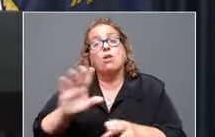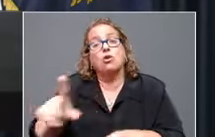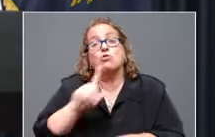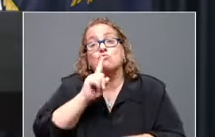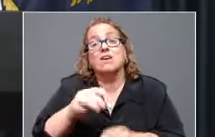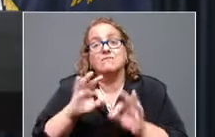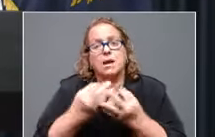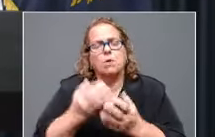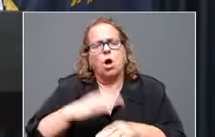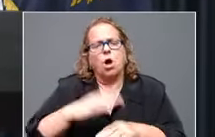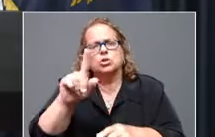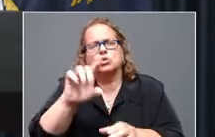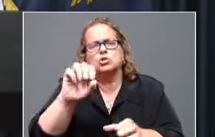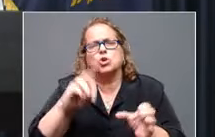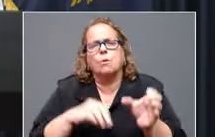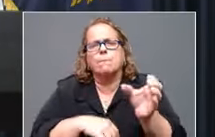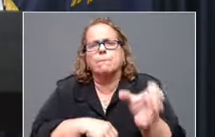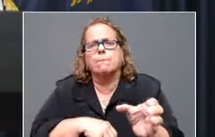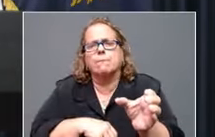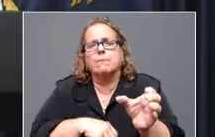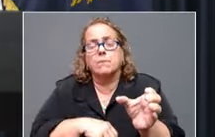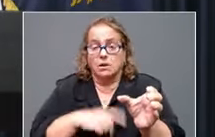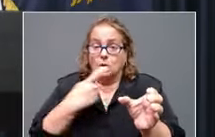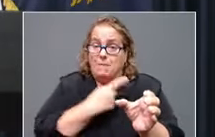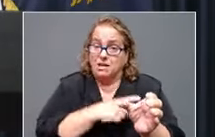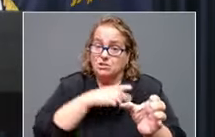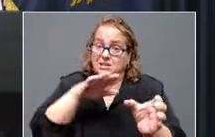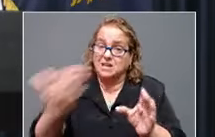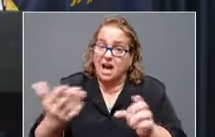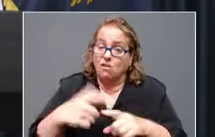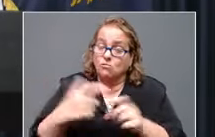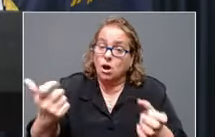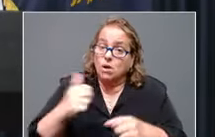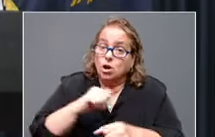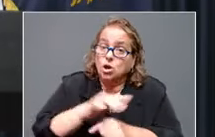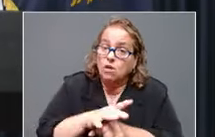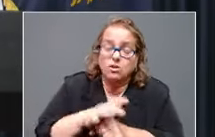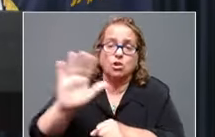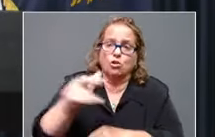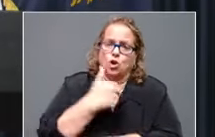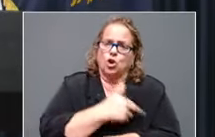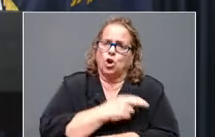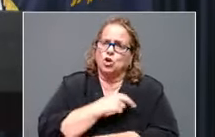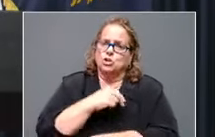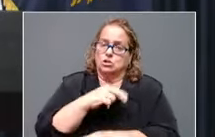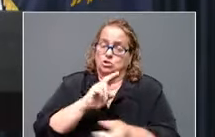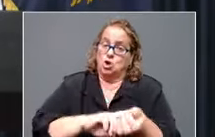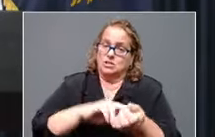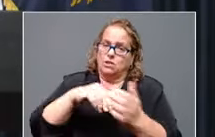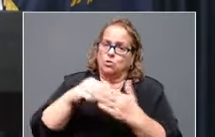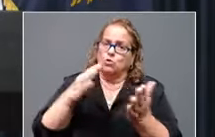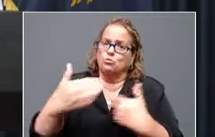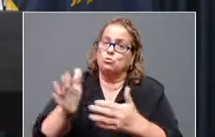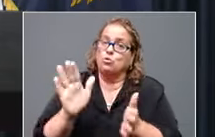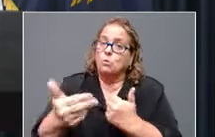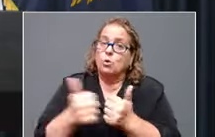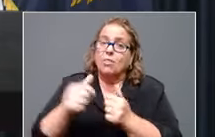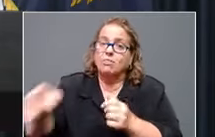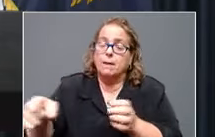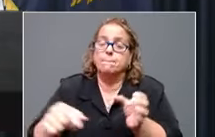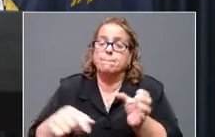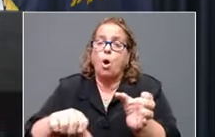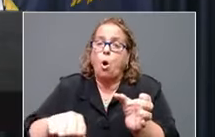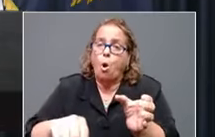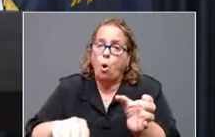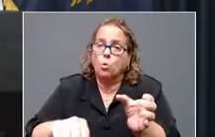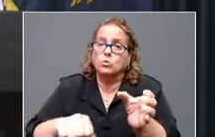that was passing, as well as our nurse that was in there with them, that they were able to bring peace and comfort to not only that